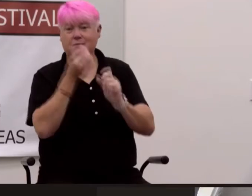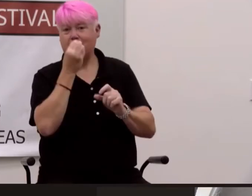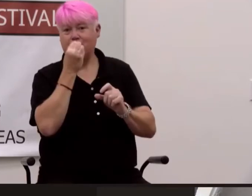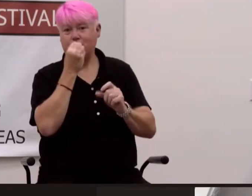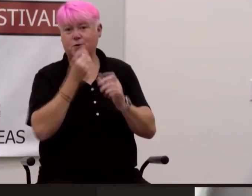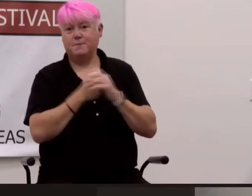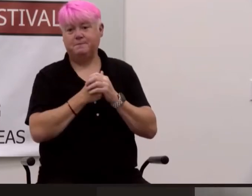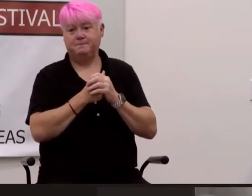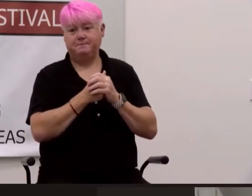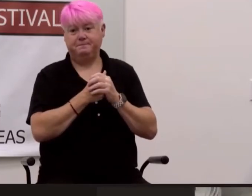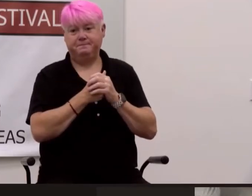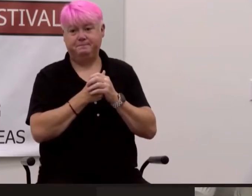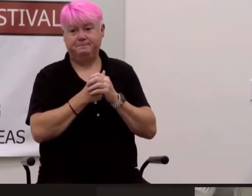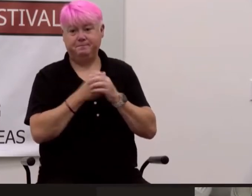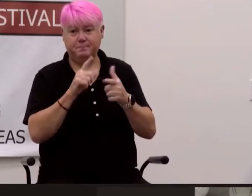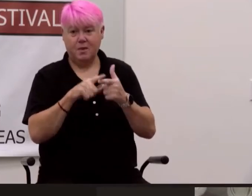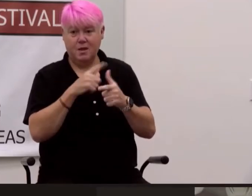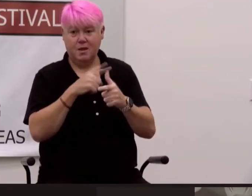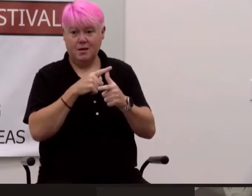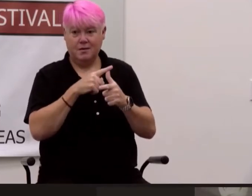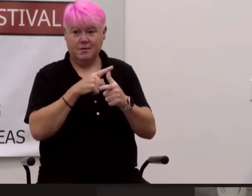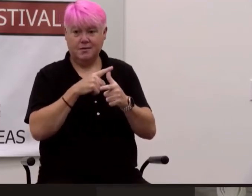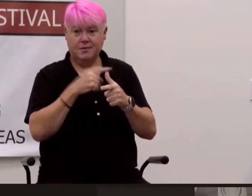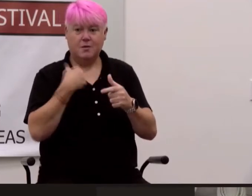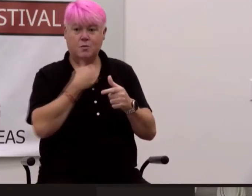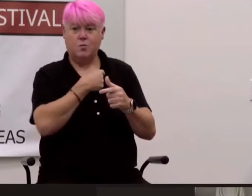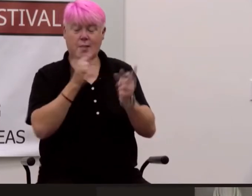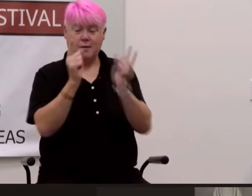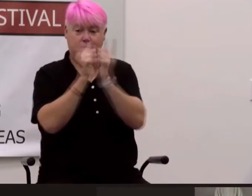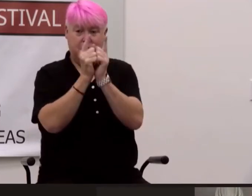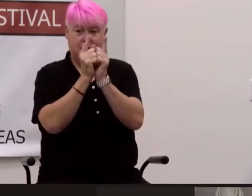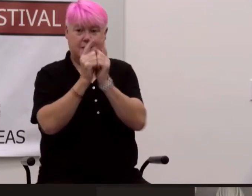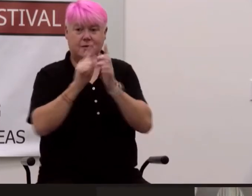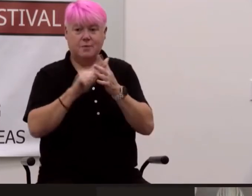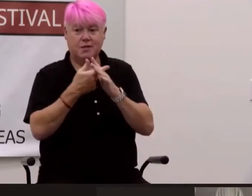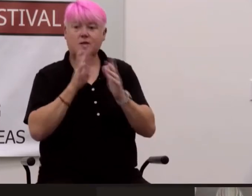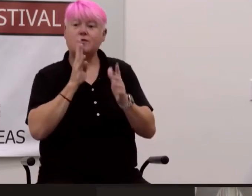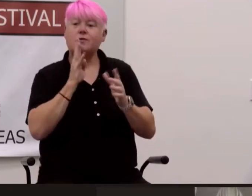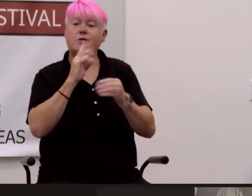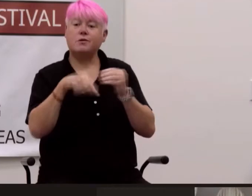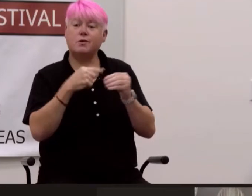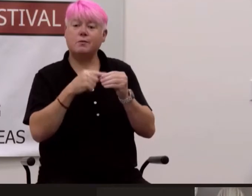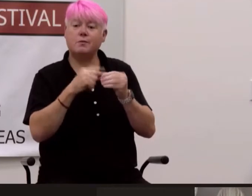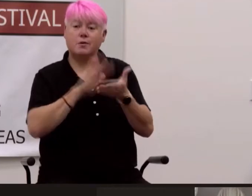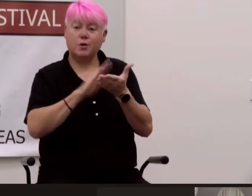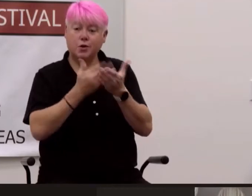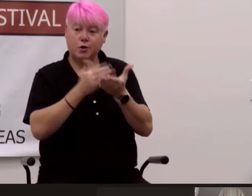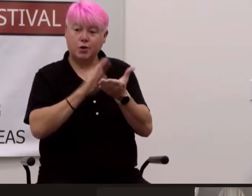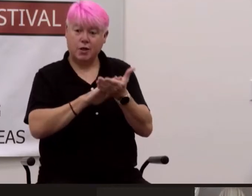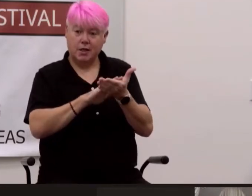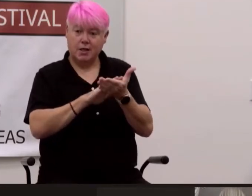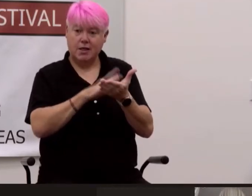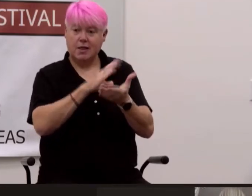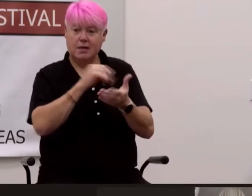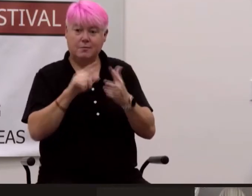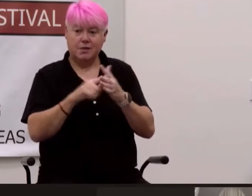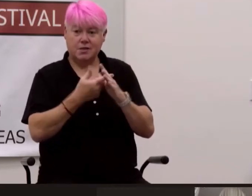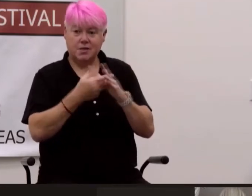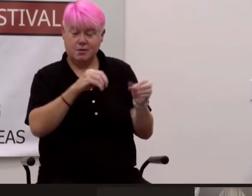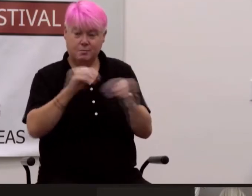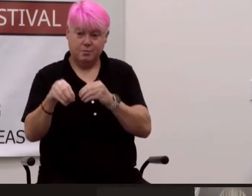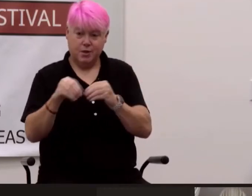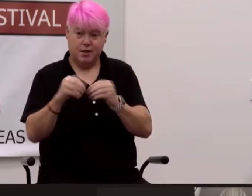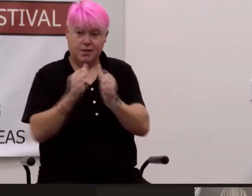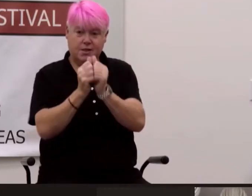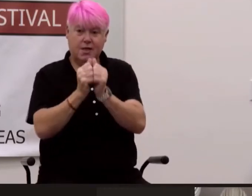Yeah. And then we met and we started talking about your cooking, and we started putting together recipes,